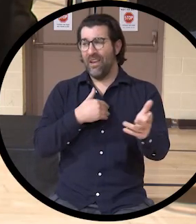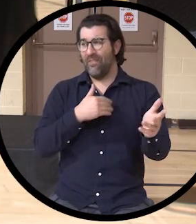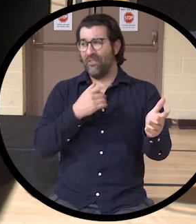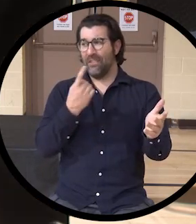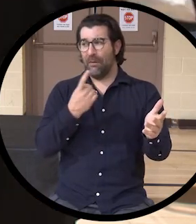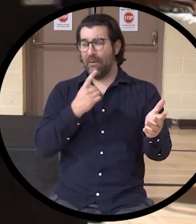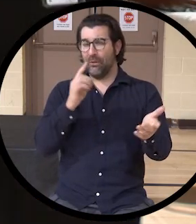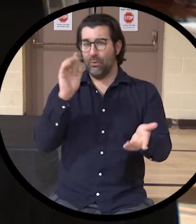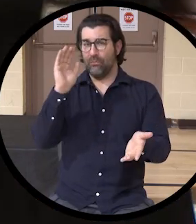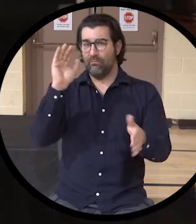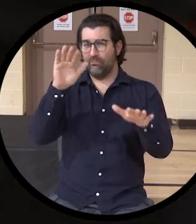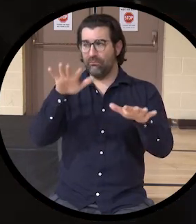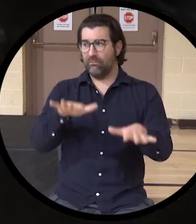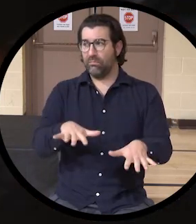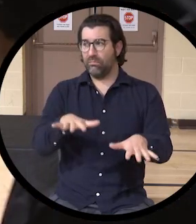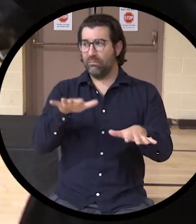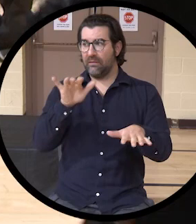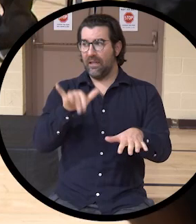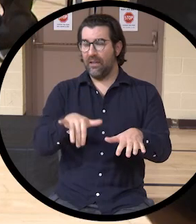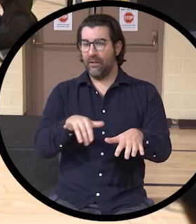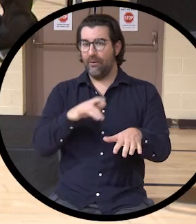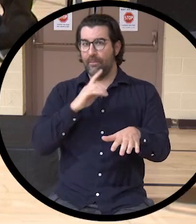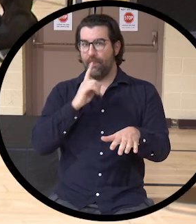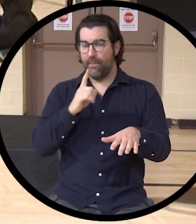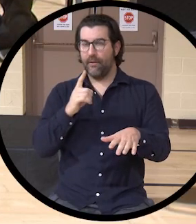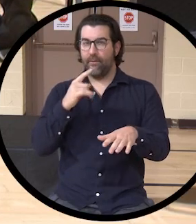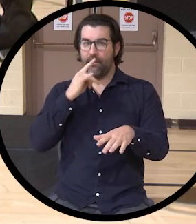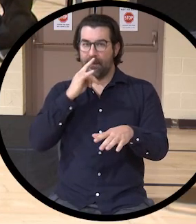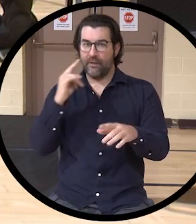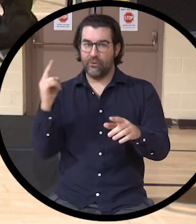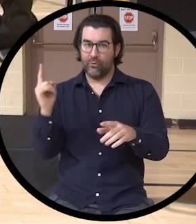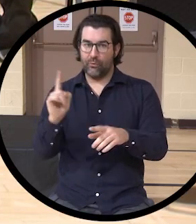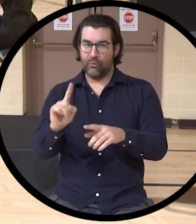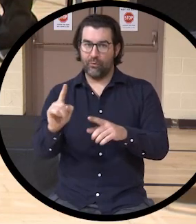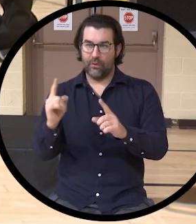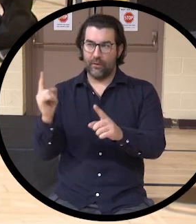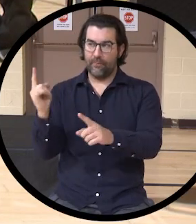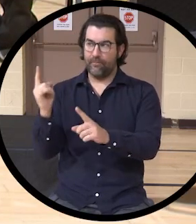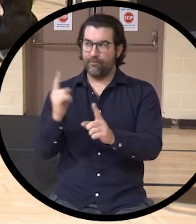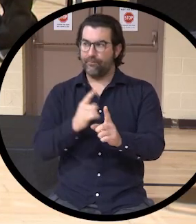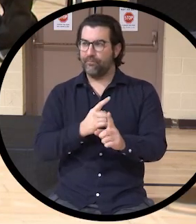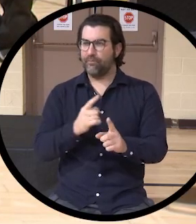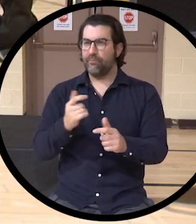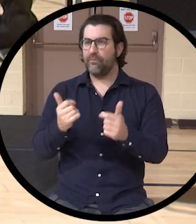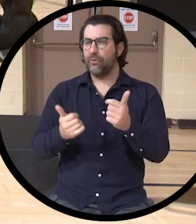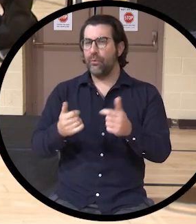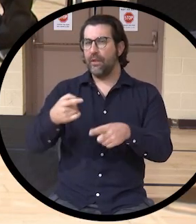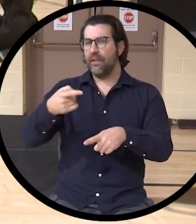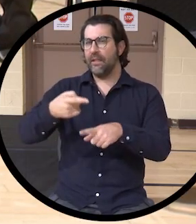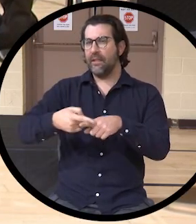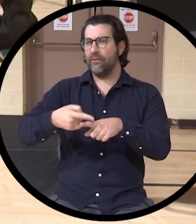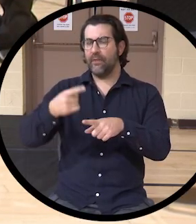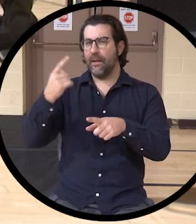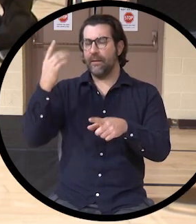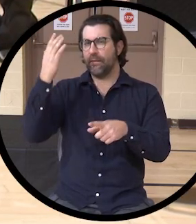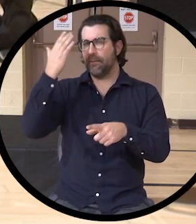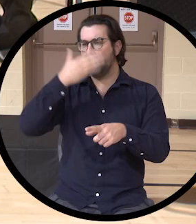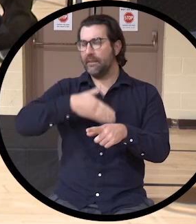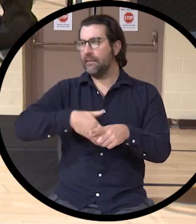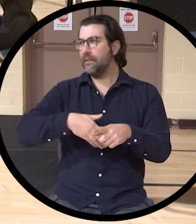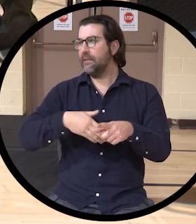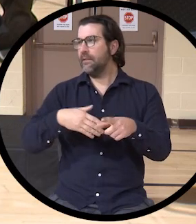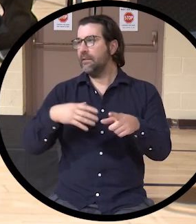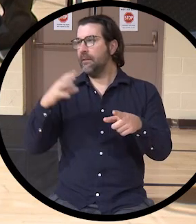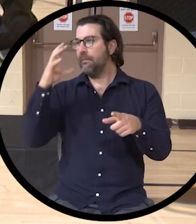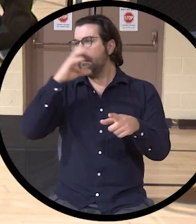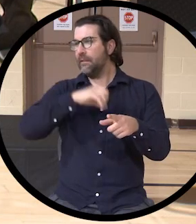mitigate that? I mean, again, going to the kids that are crossing there, Could you repeat which intersection? I didn't hear it. Maybe Paige did. It's Highland, but